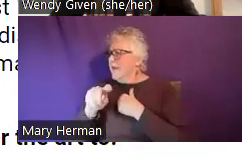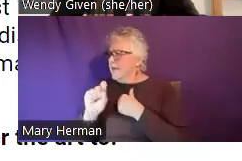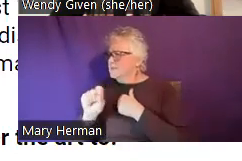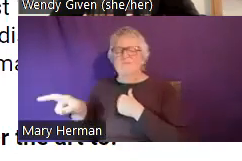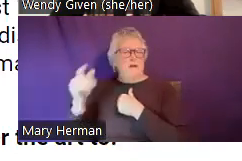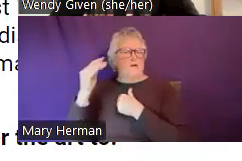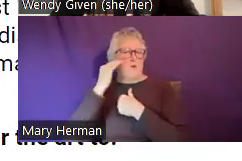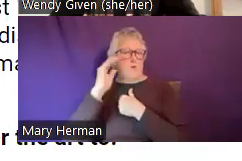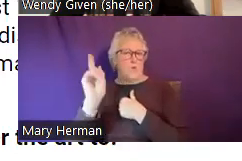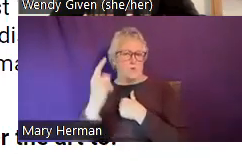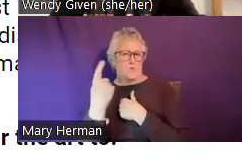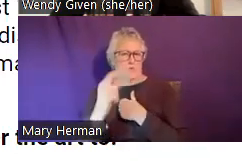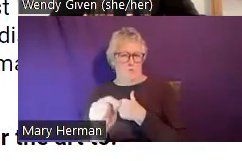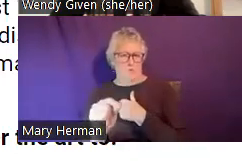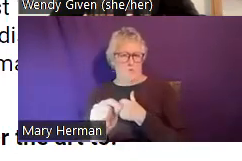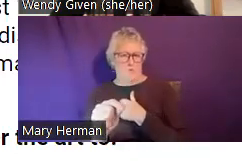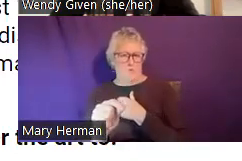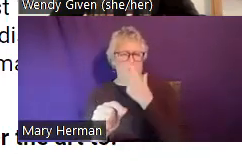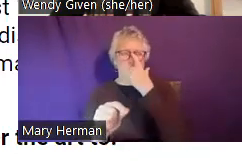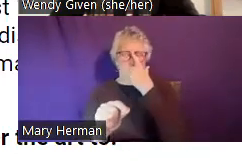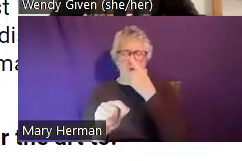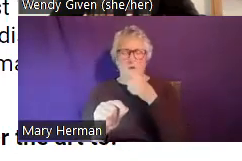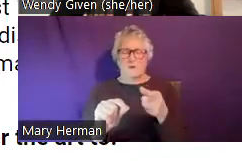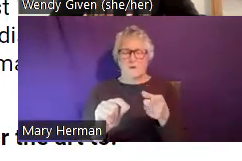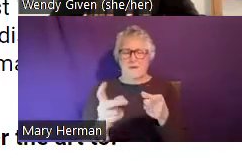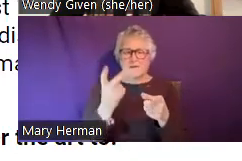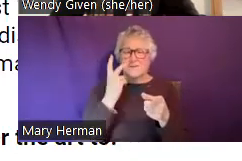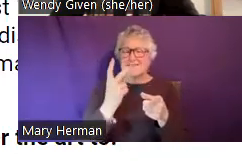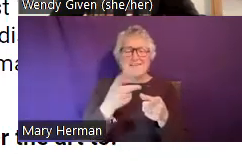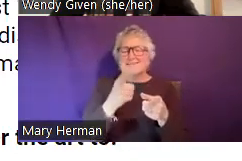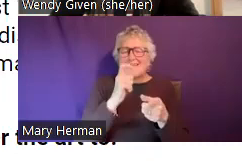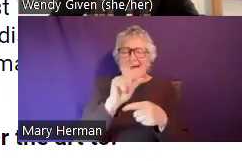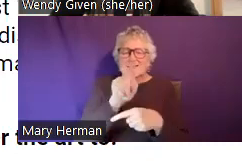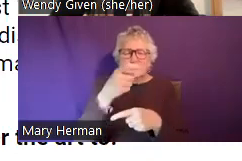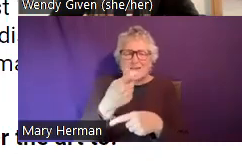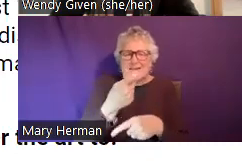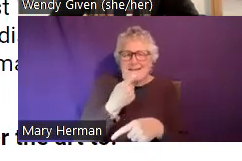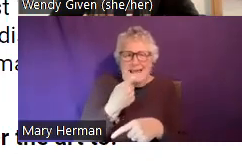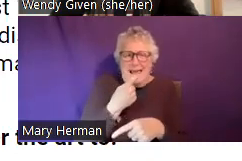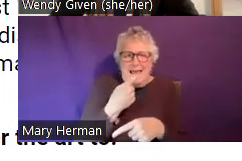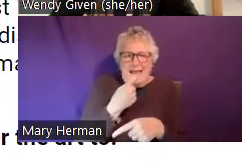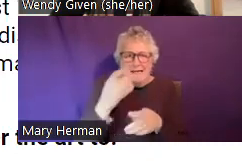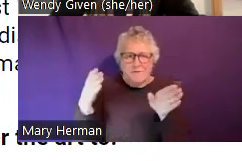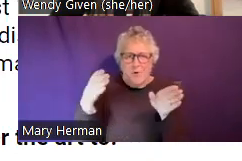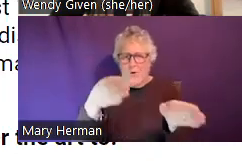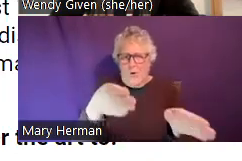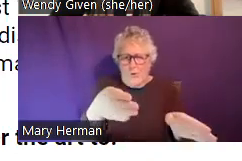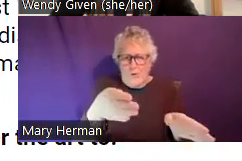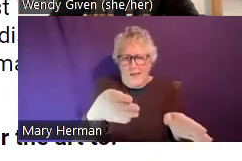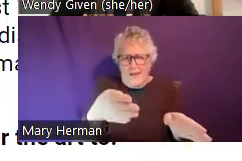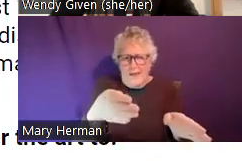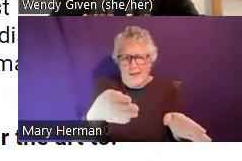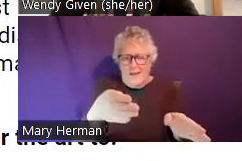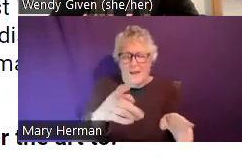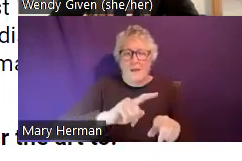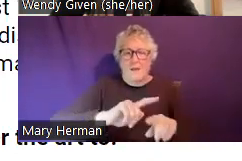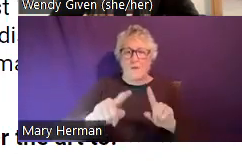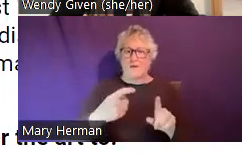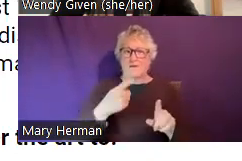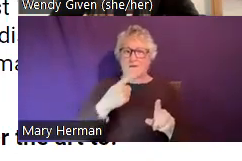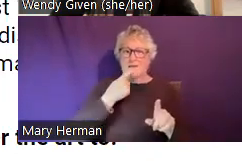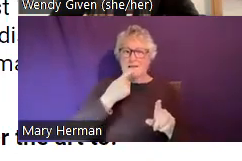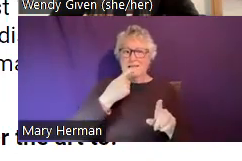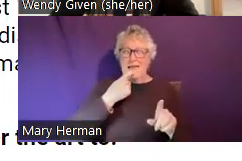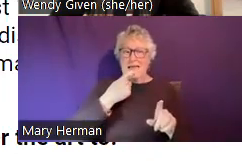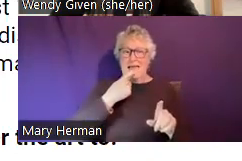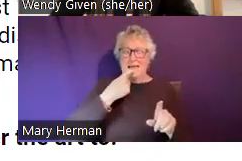And as I said, you can see this, it's not just a glass hallway, but the glass really extends up to this second level as